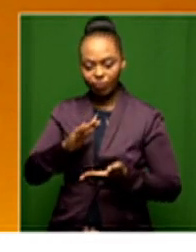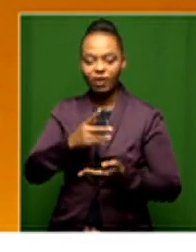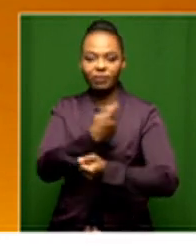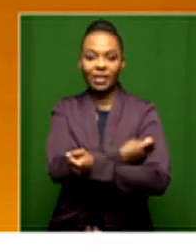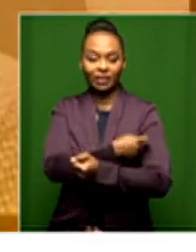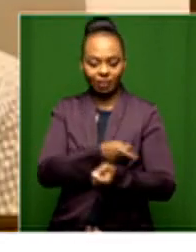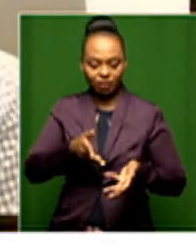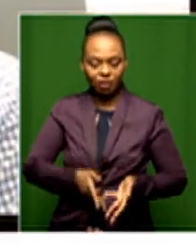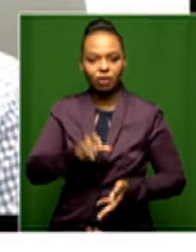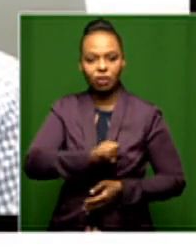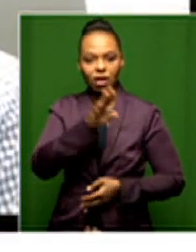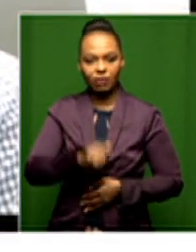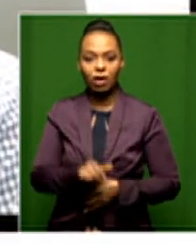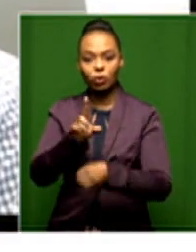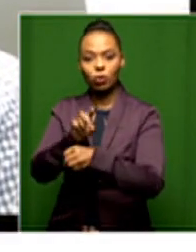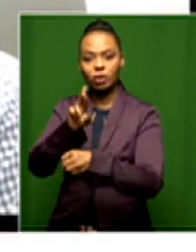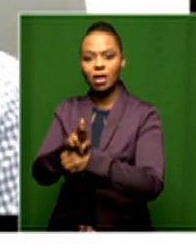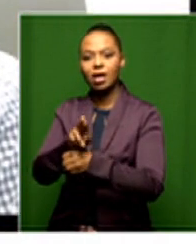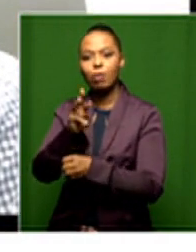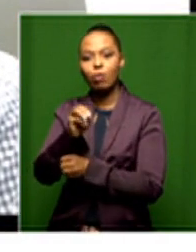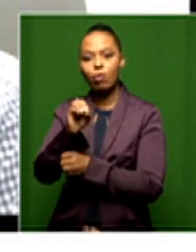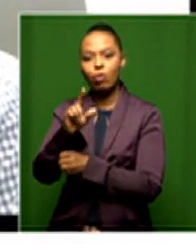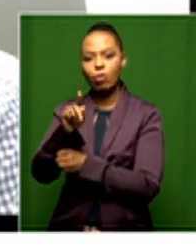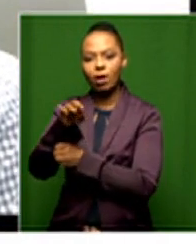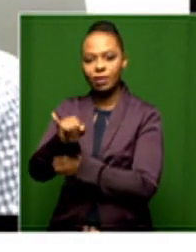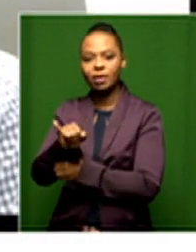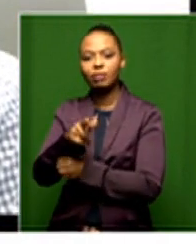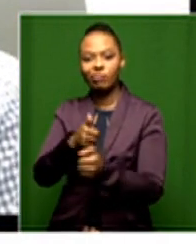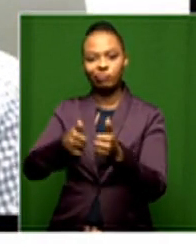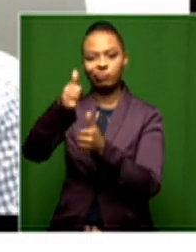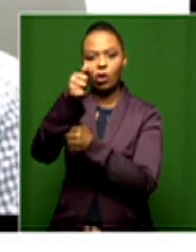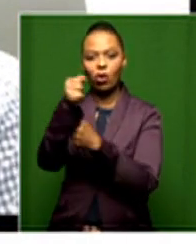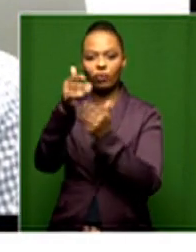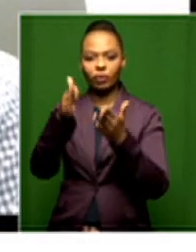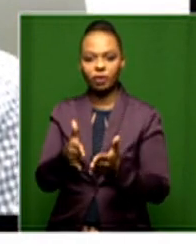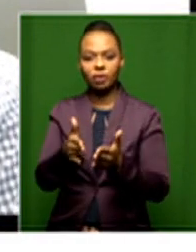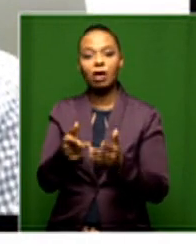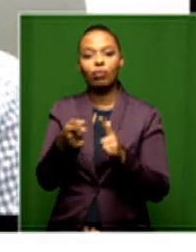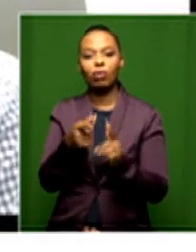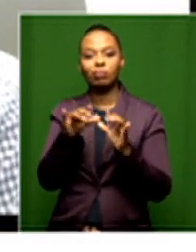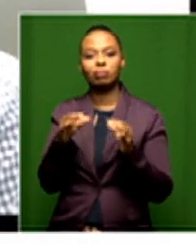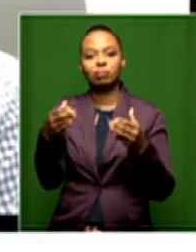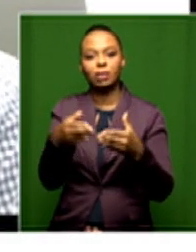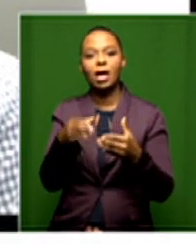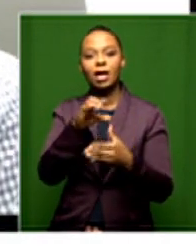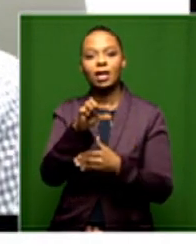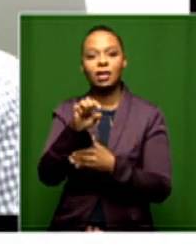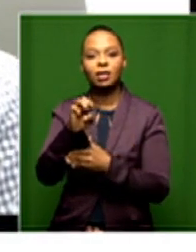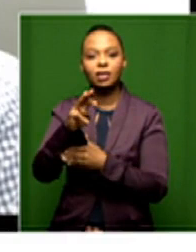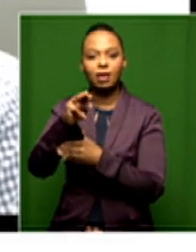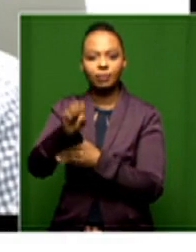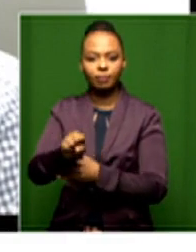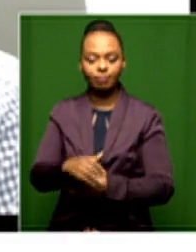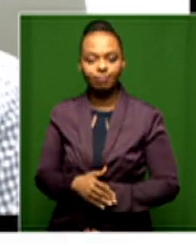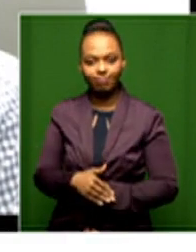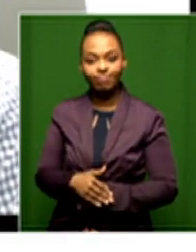Stanley Moloabi is the principal officer at GEMS, and he's with us to talk about this. Dr. Moloabi, thank you. Thanks so much for joining